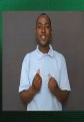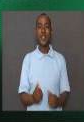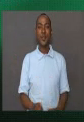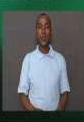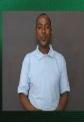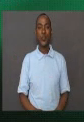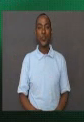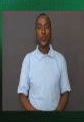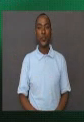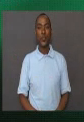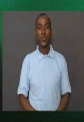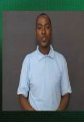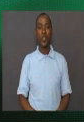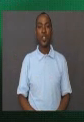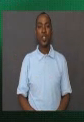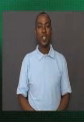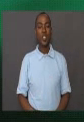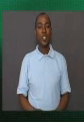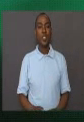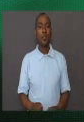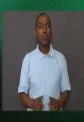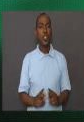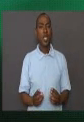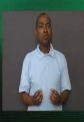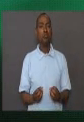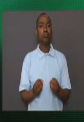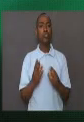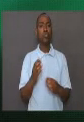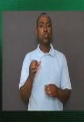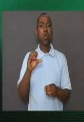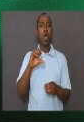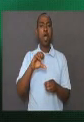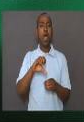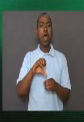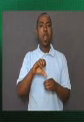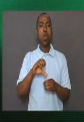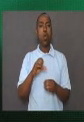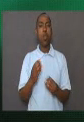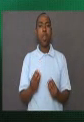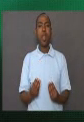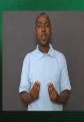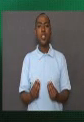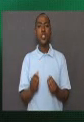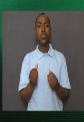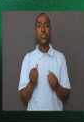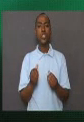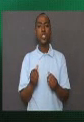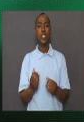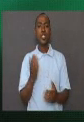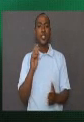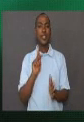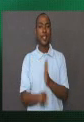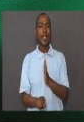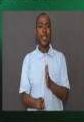The statement, "Too much alcohol kills yeasts and stops fermentation," is